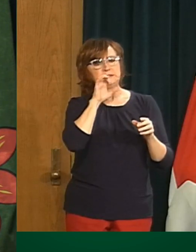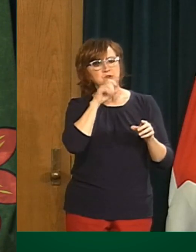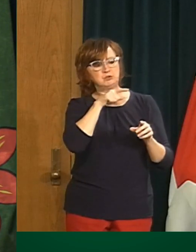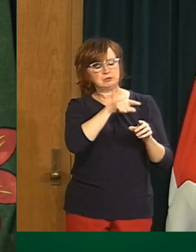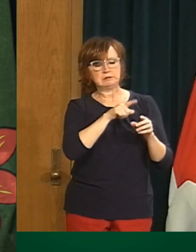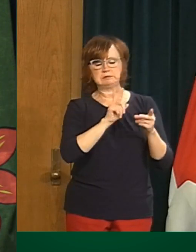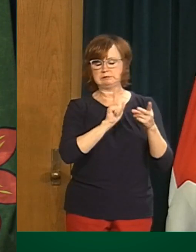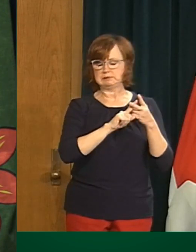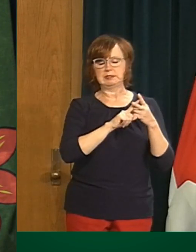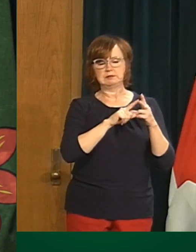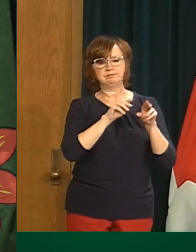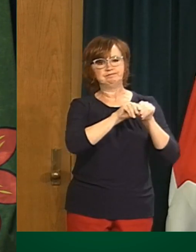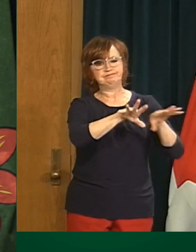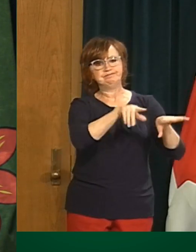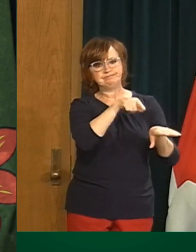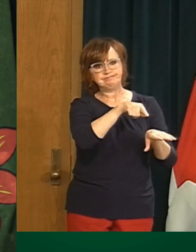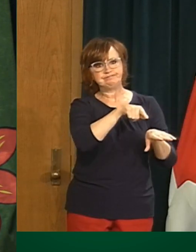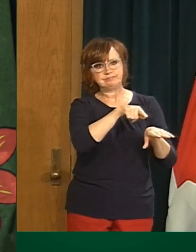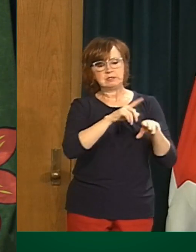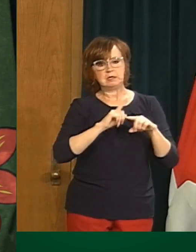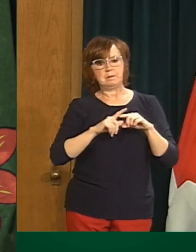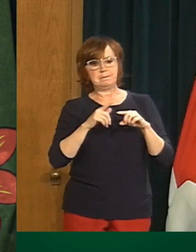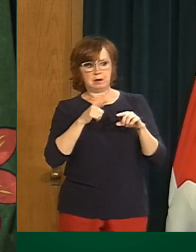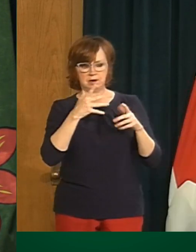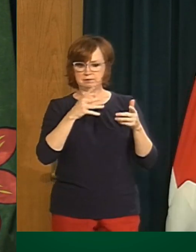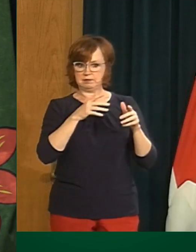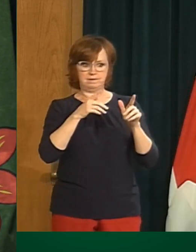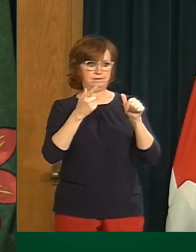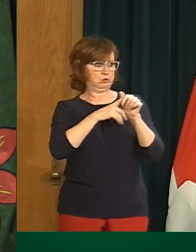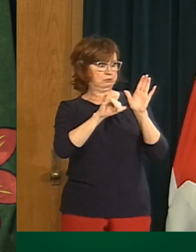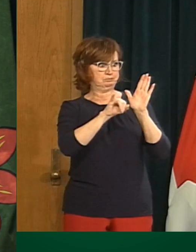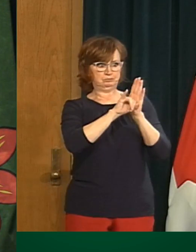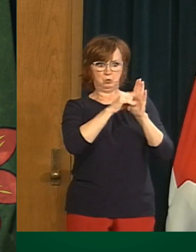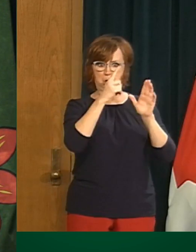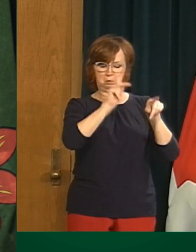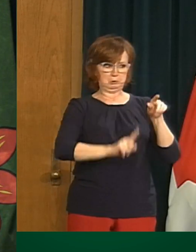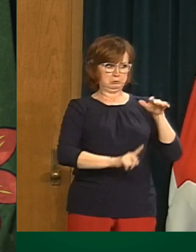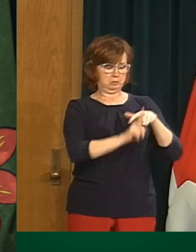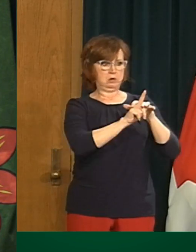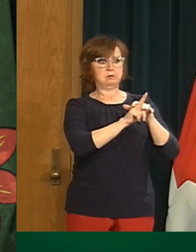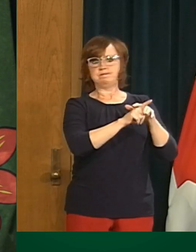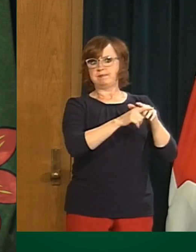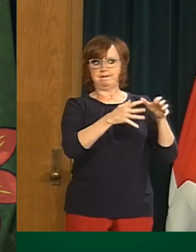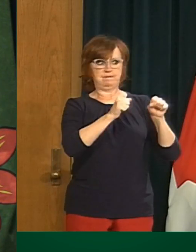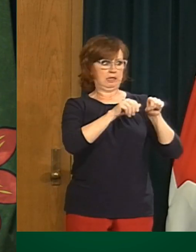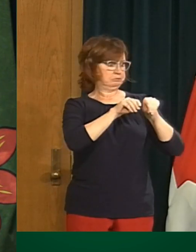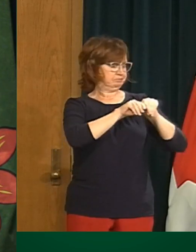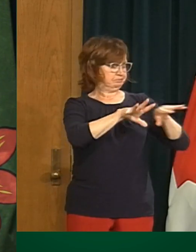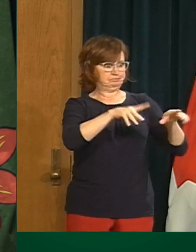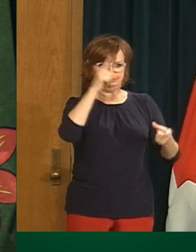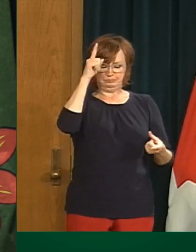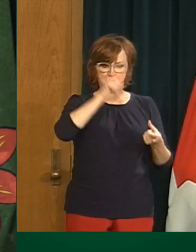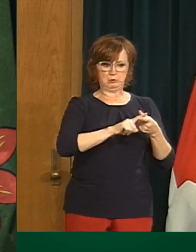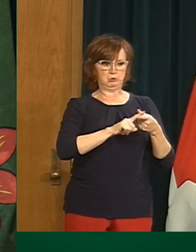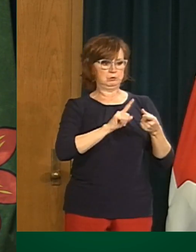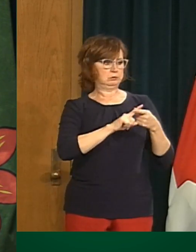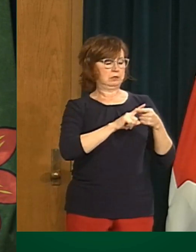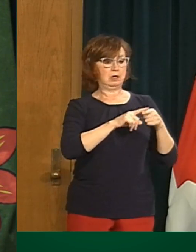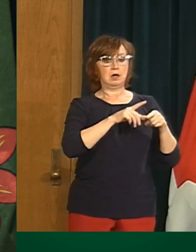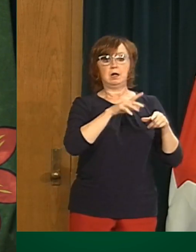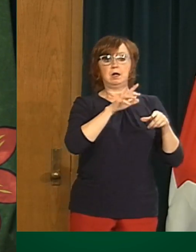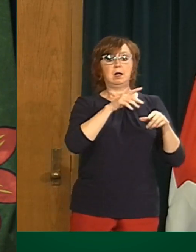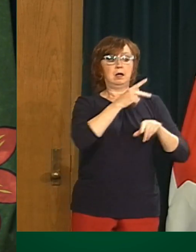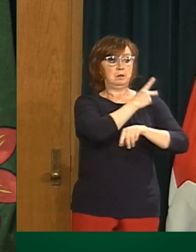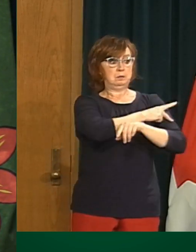protocols with respect to infection control, like limiting resident movement, for example, additional precautions around the usage